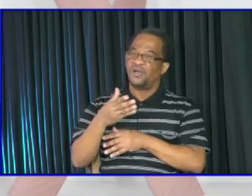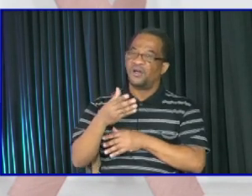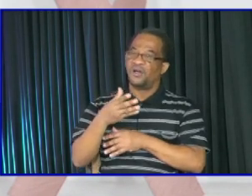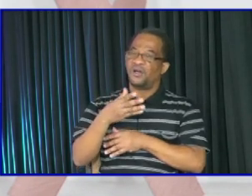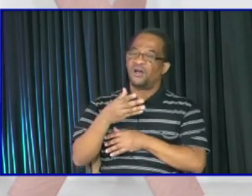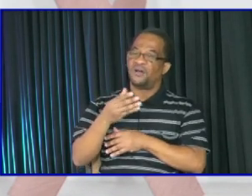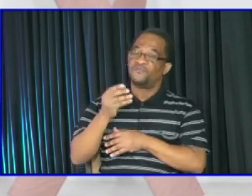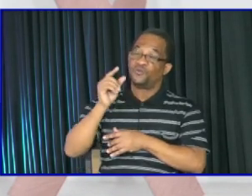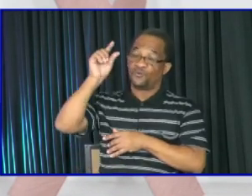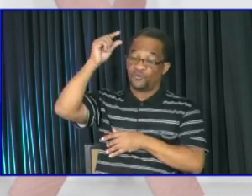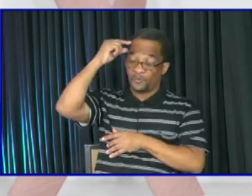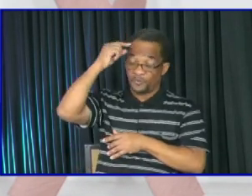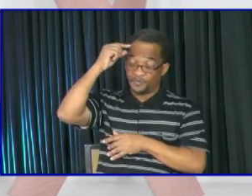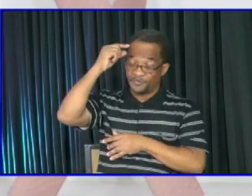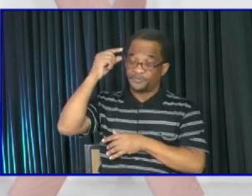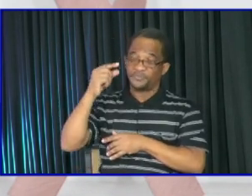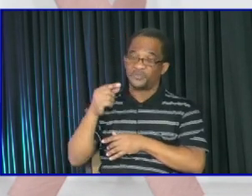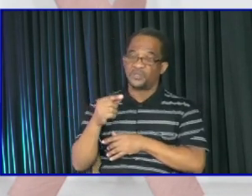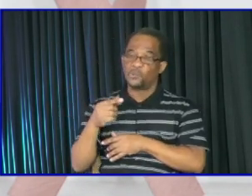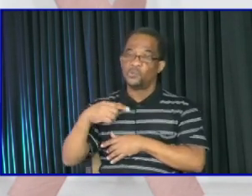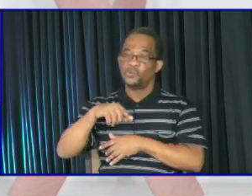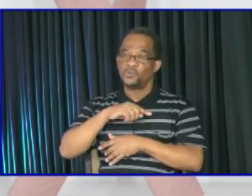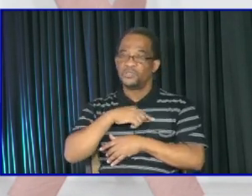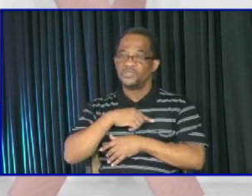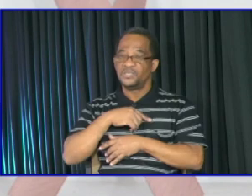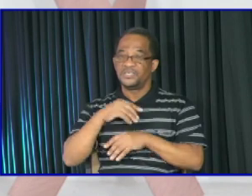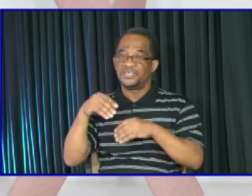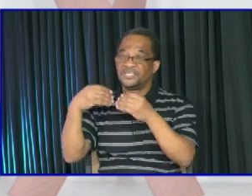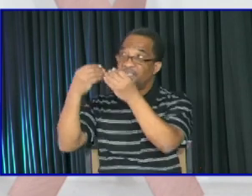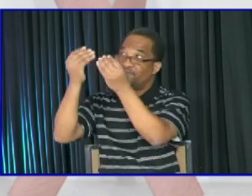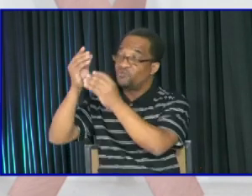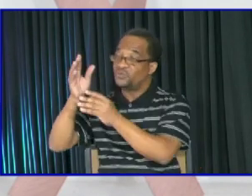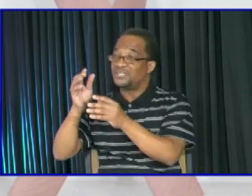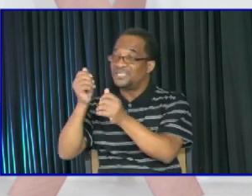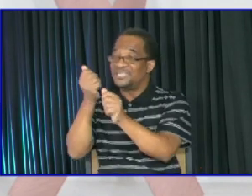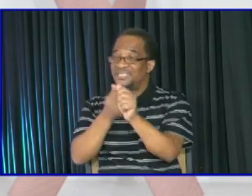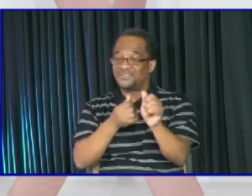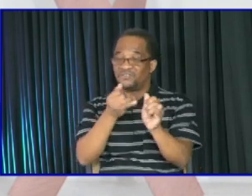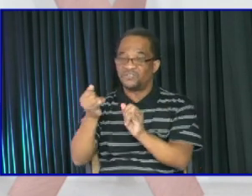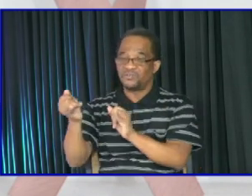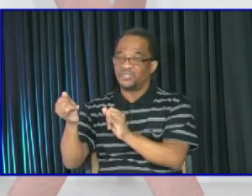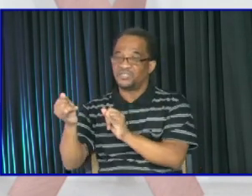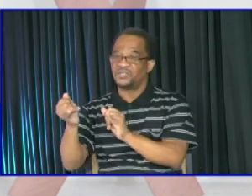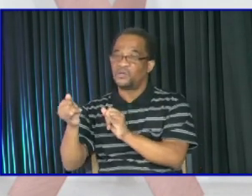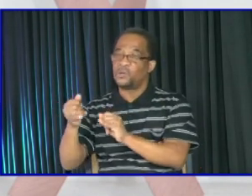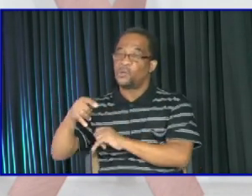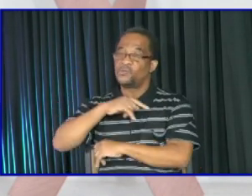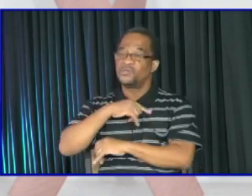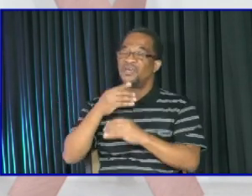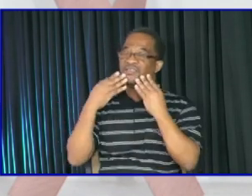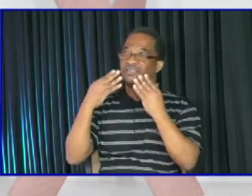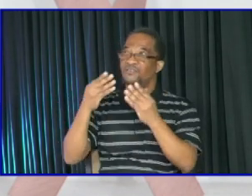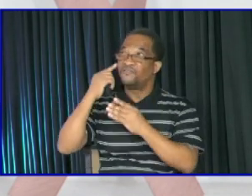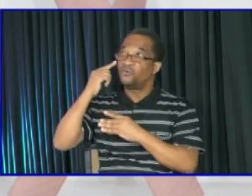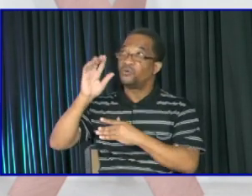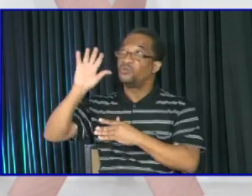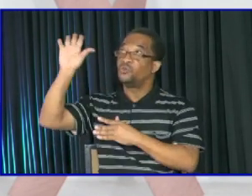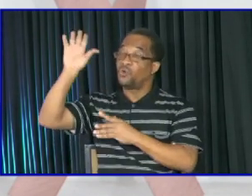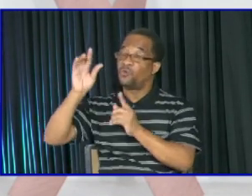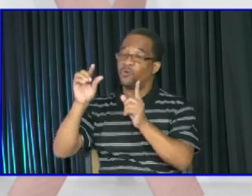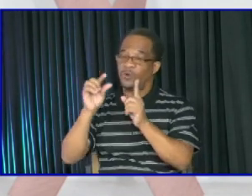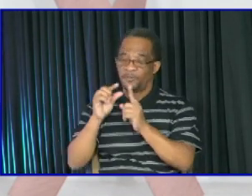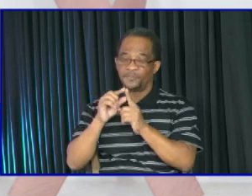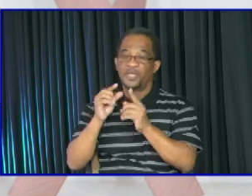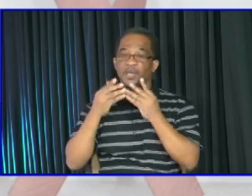We surrender each individual in your hands tonight. We thank you for the word. And